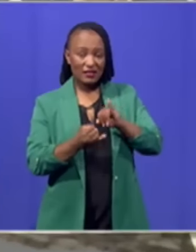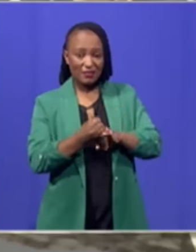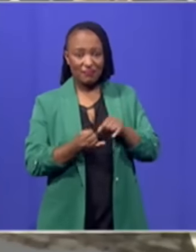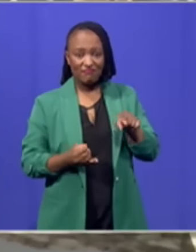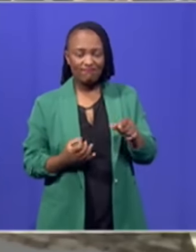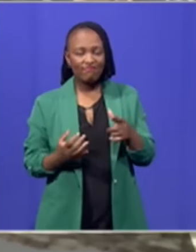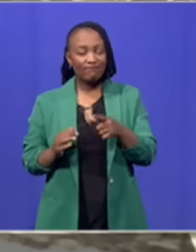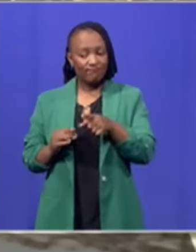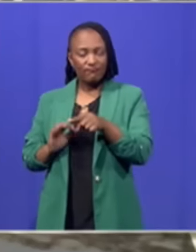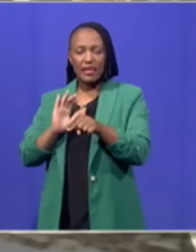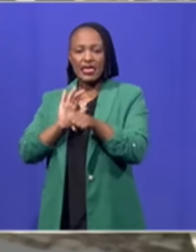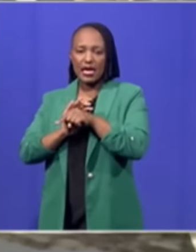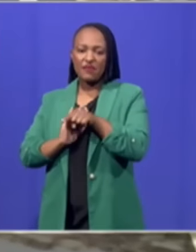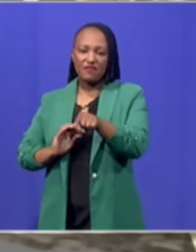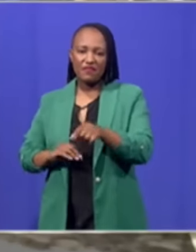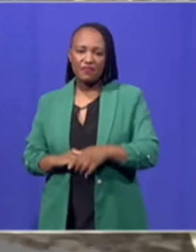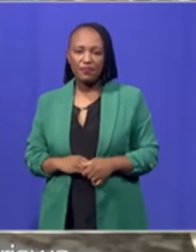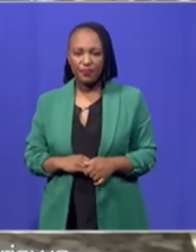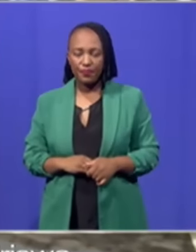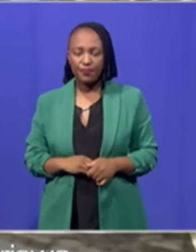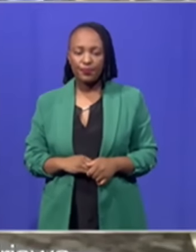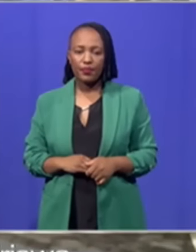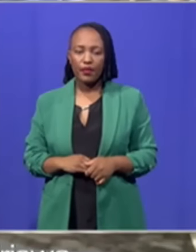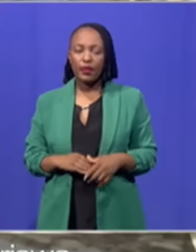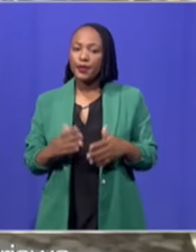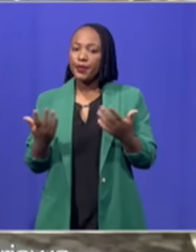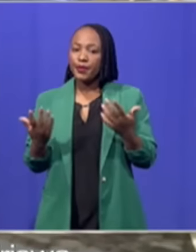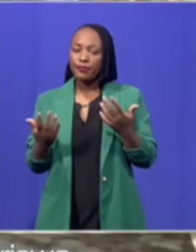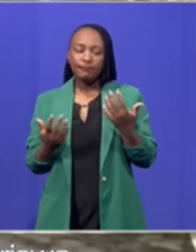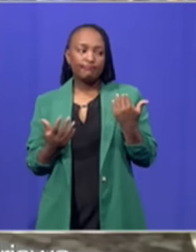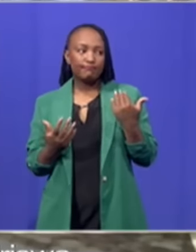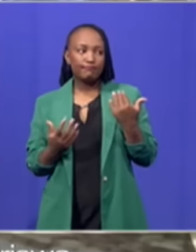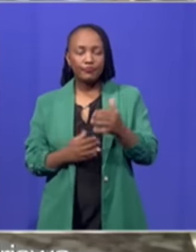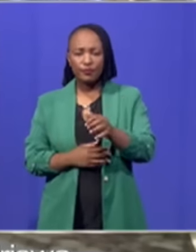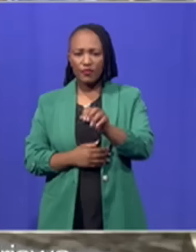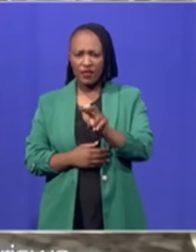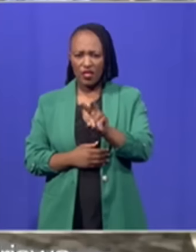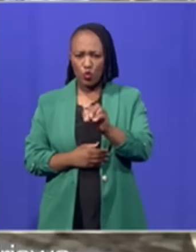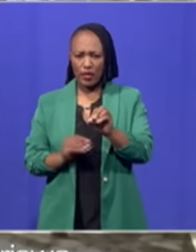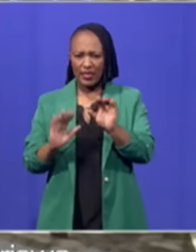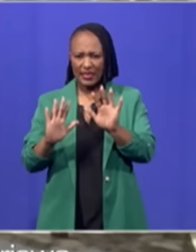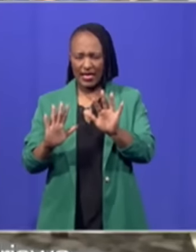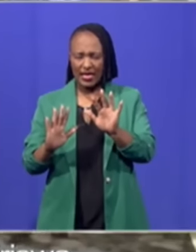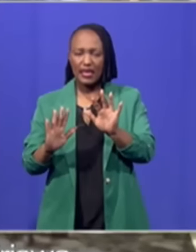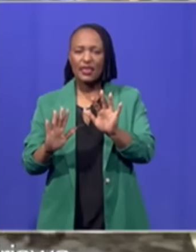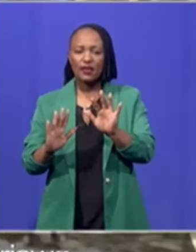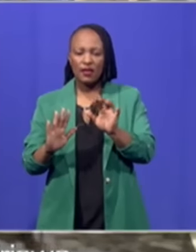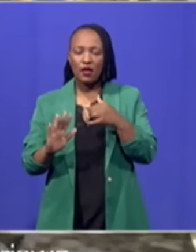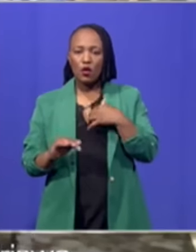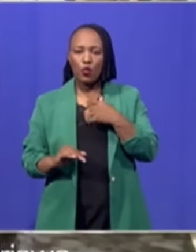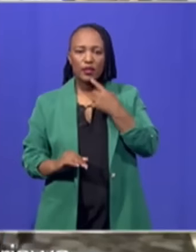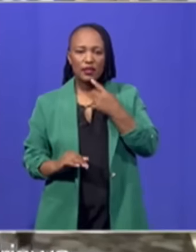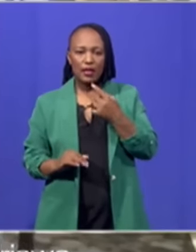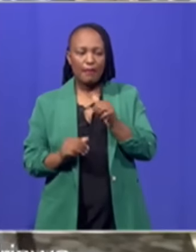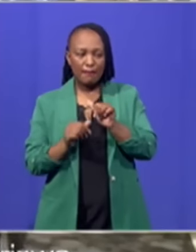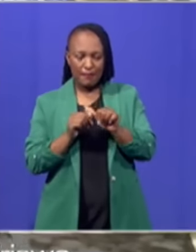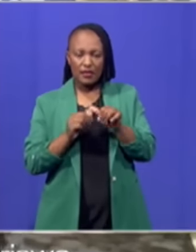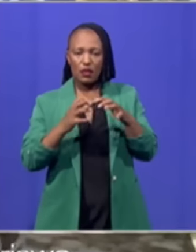and it came to a point where in 2010 we said, let us form